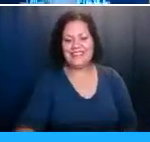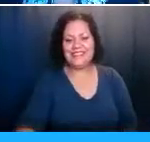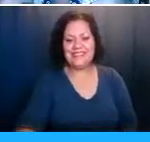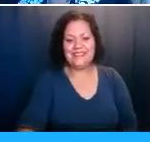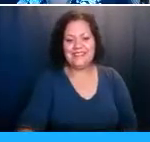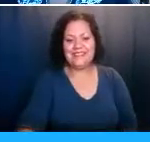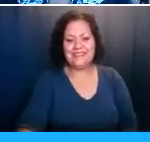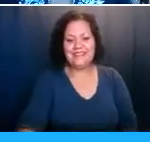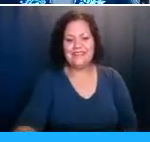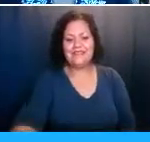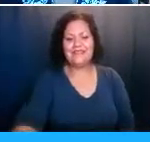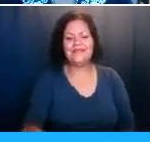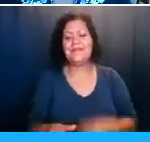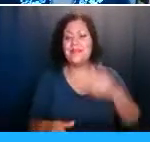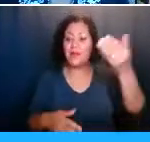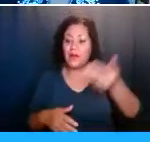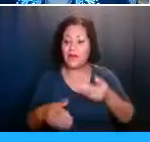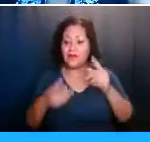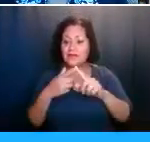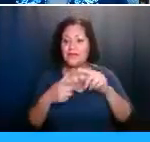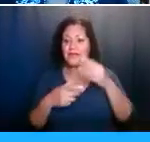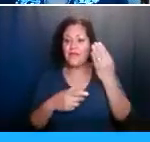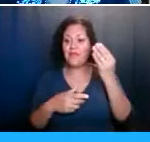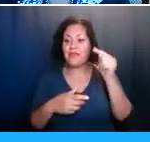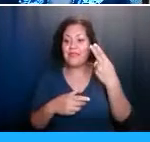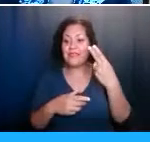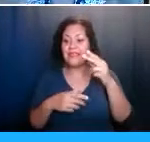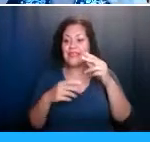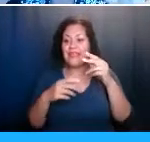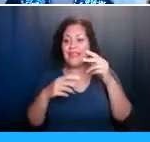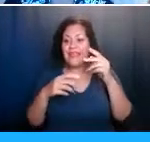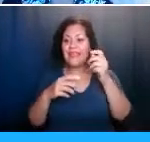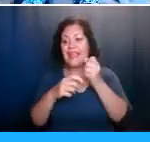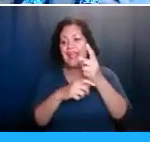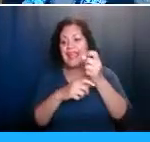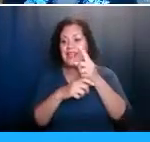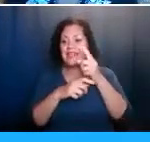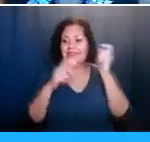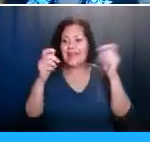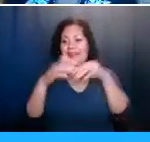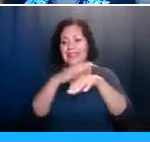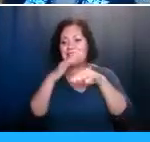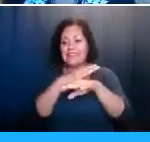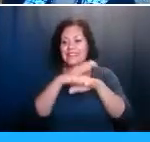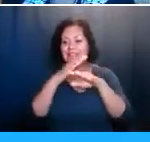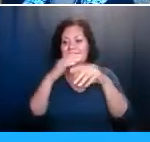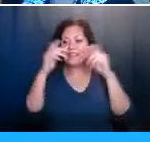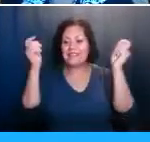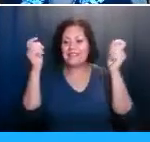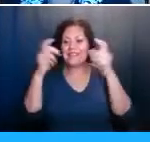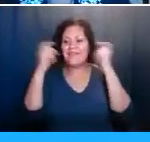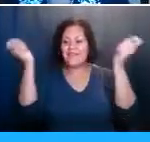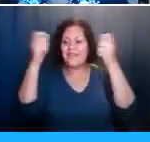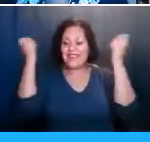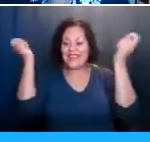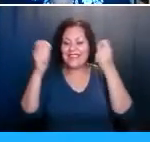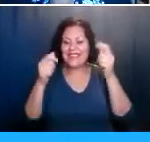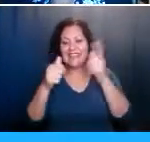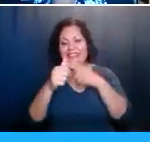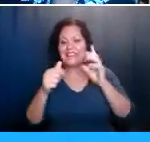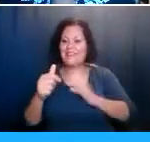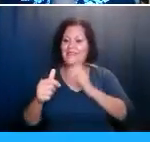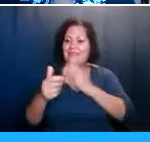Welcome to the 14th Annual Accessibility Fest, and this is the official part of Accessibility Fest. If you joined